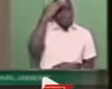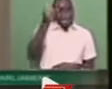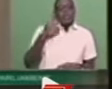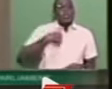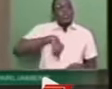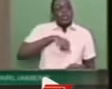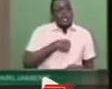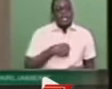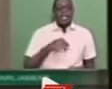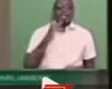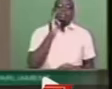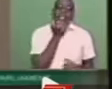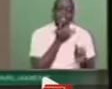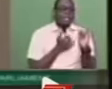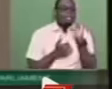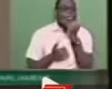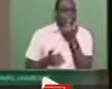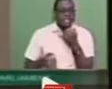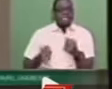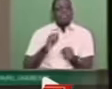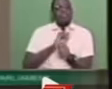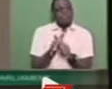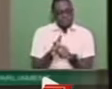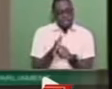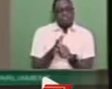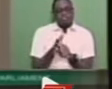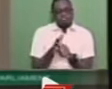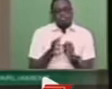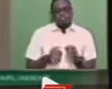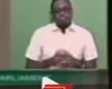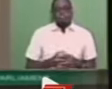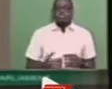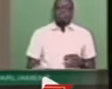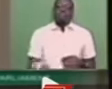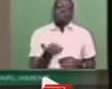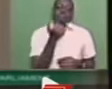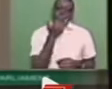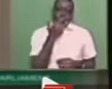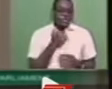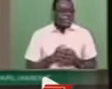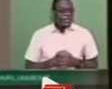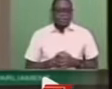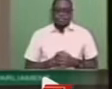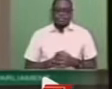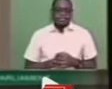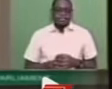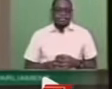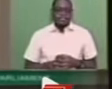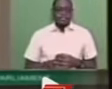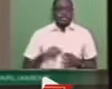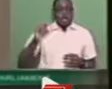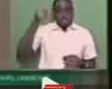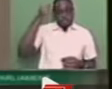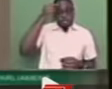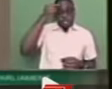And how did we get here? There's only one role which every government must perform, and that role is to serve